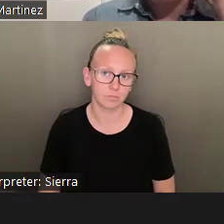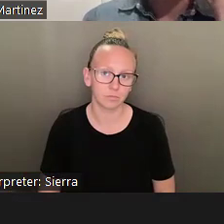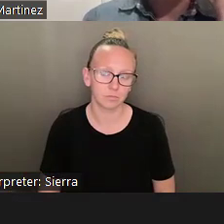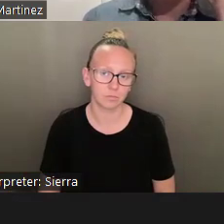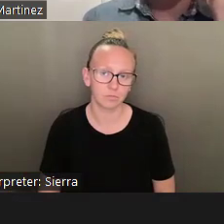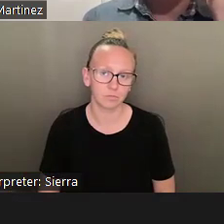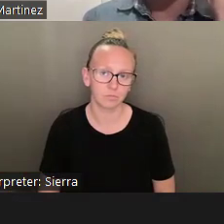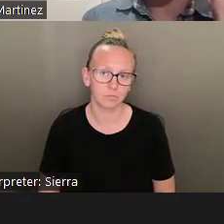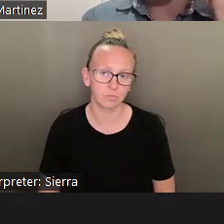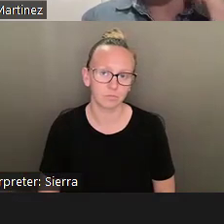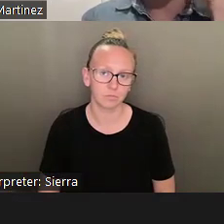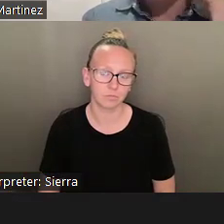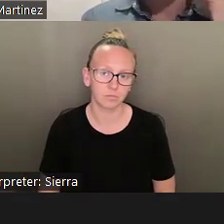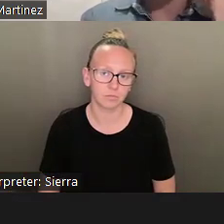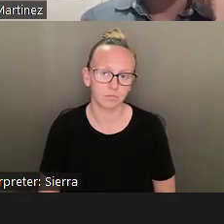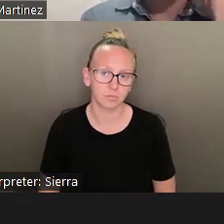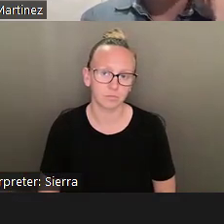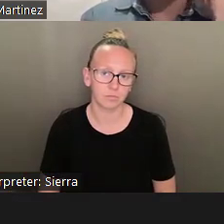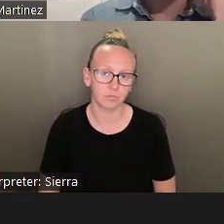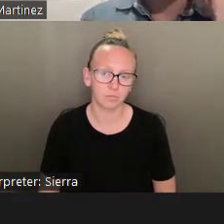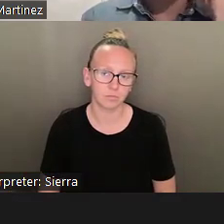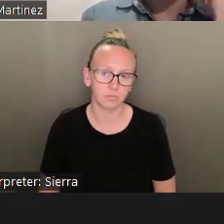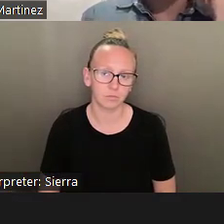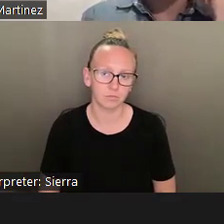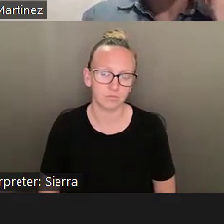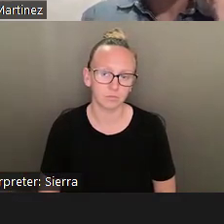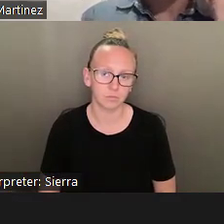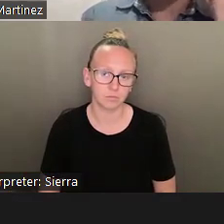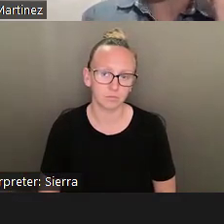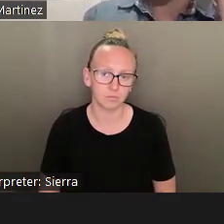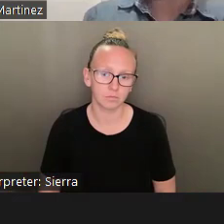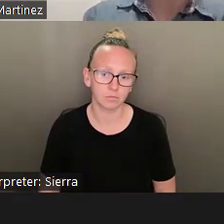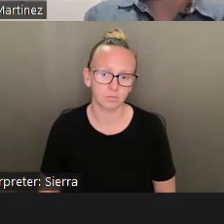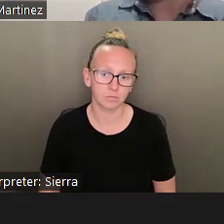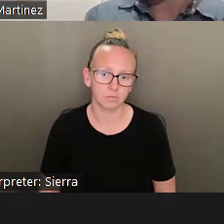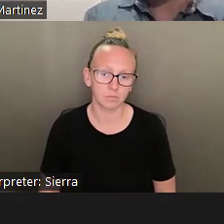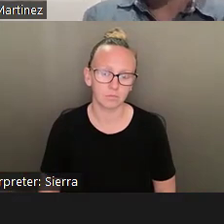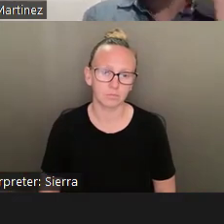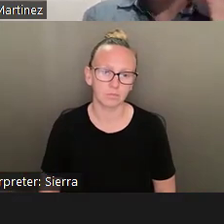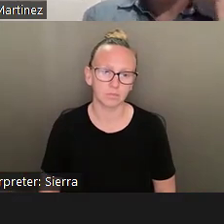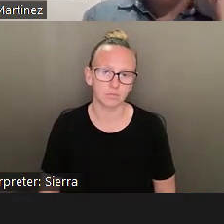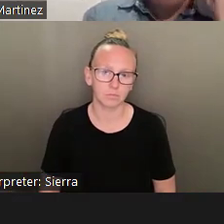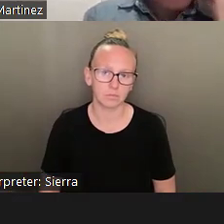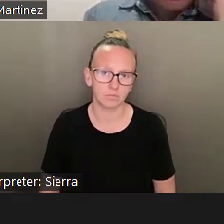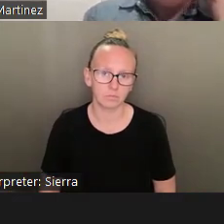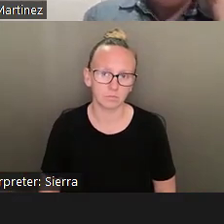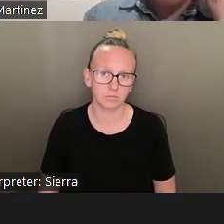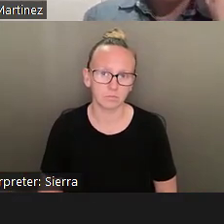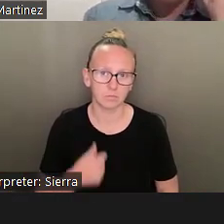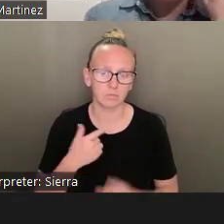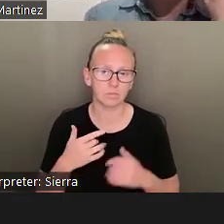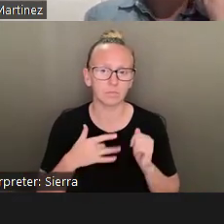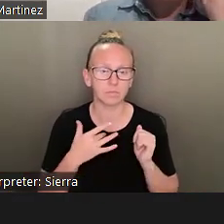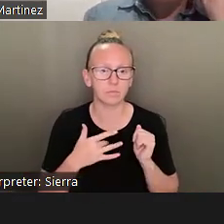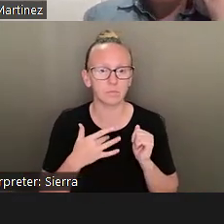imagined also very much completely like, yeah, it was also a sort of conversation with